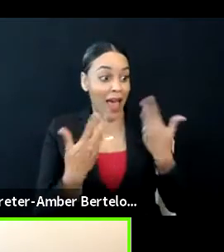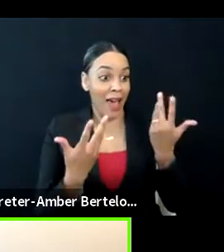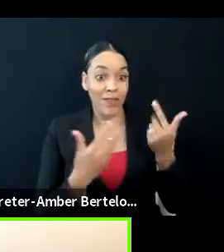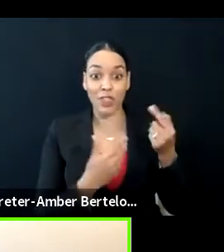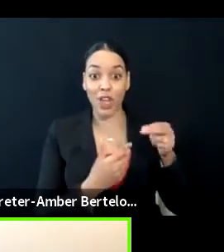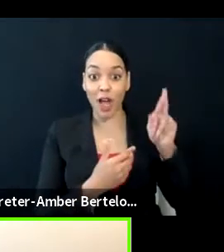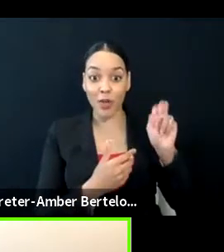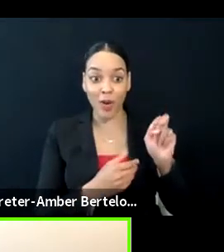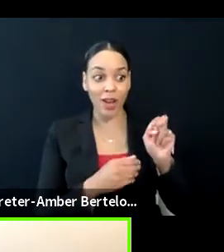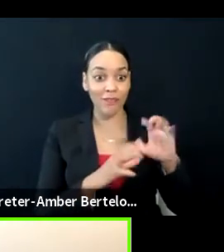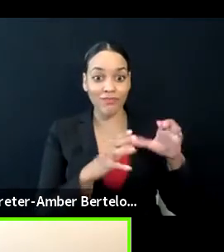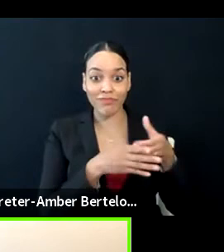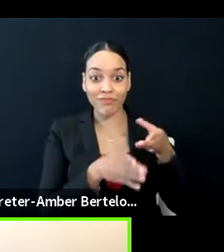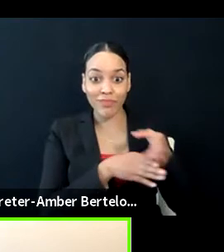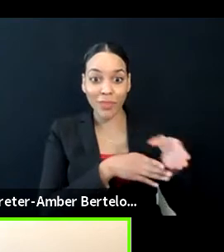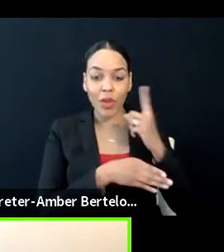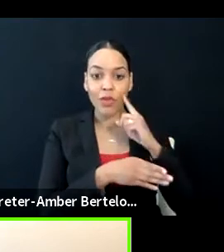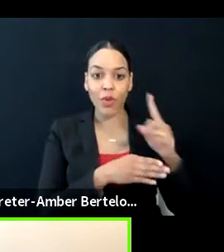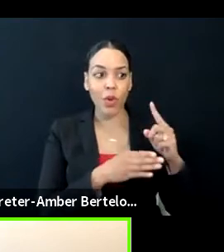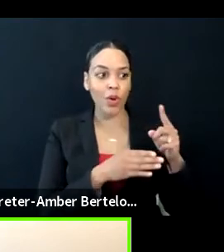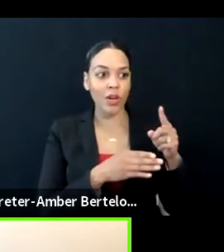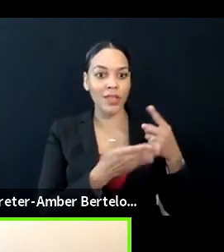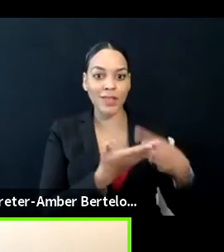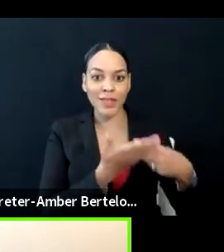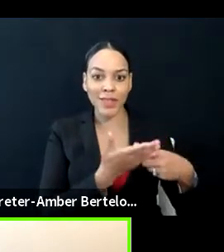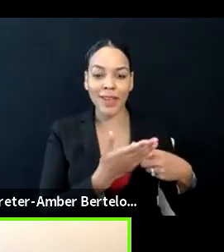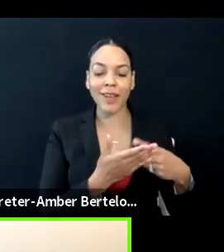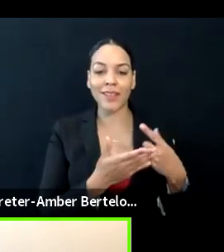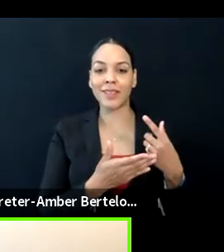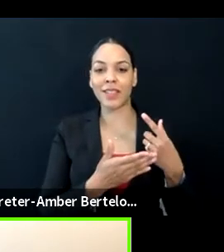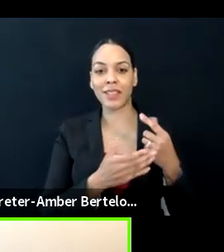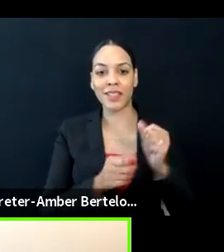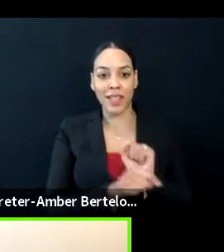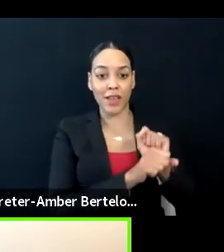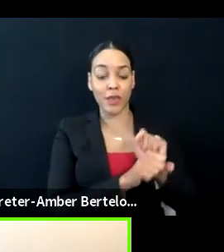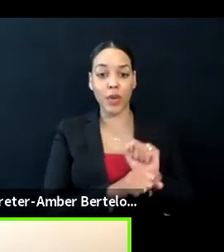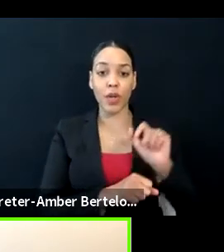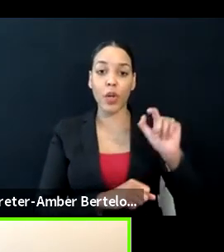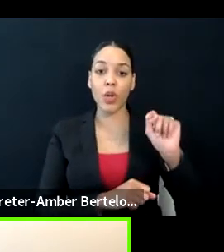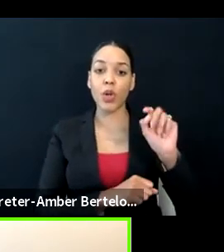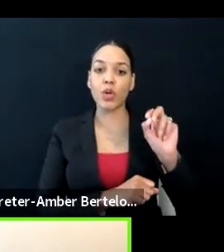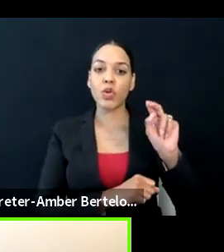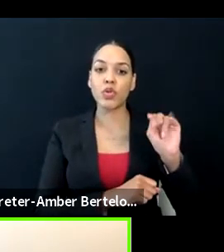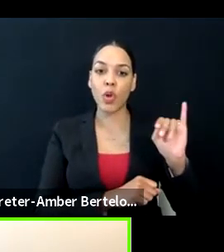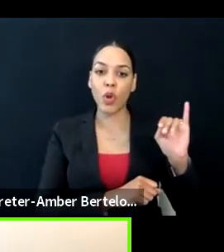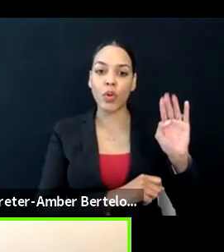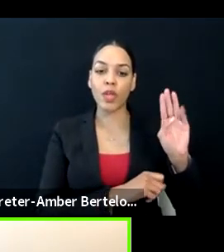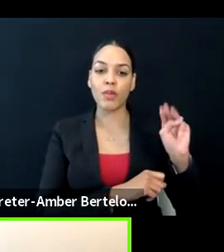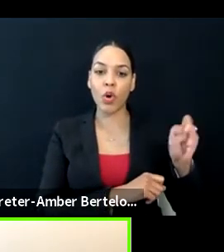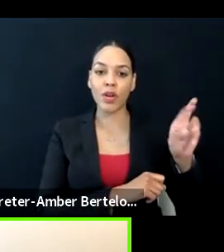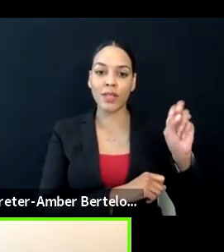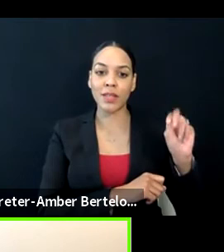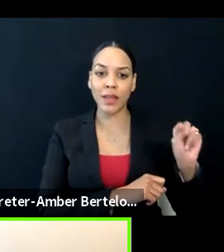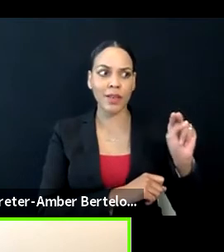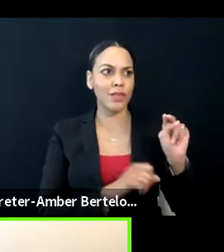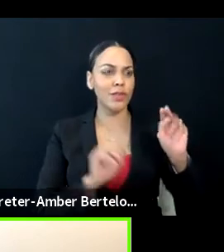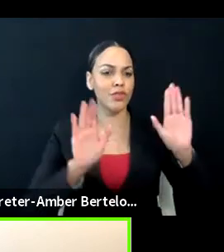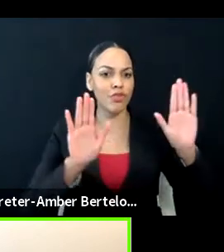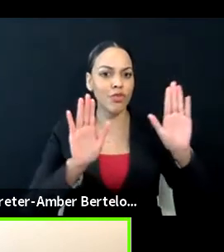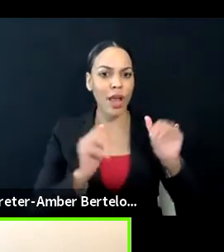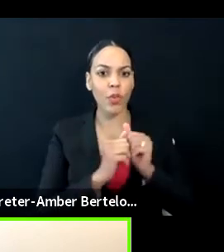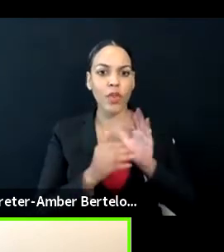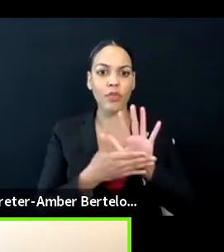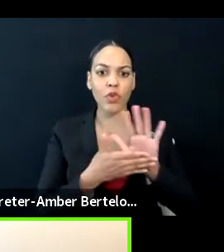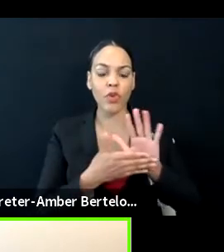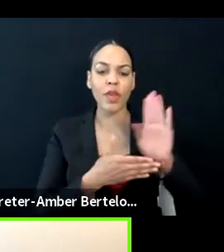explore, because and Toni Morrison does it so brilliantly in Beloved, but I think even when that